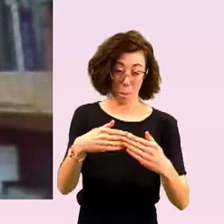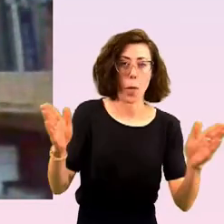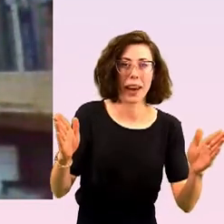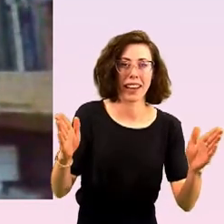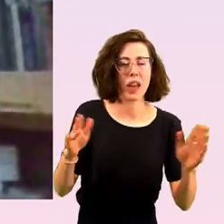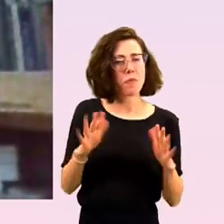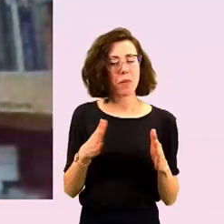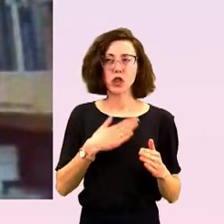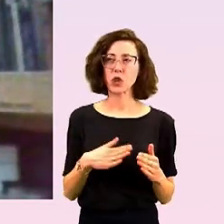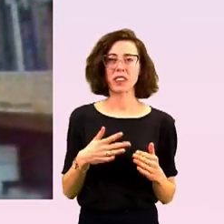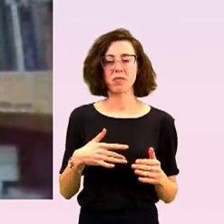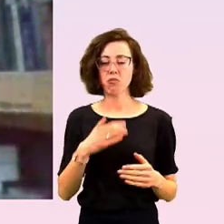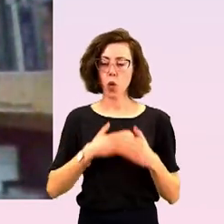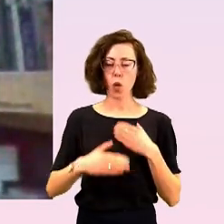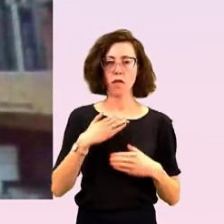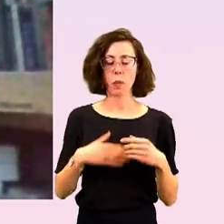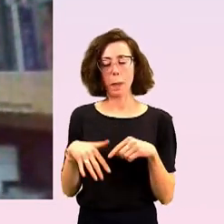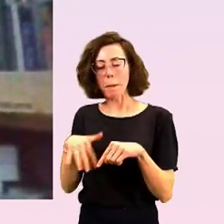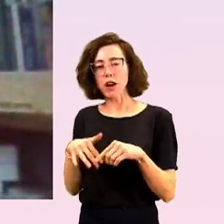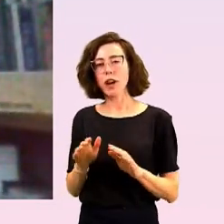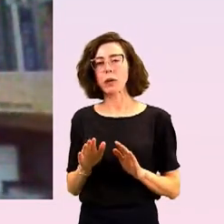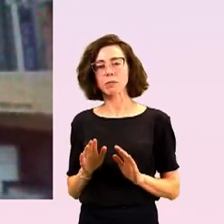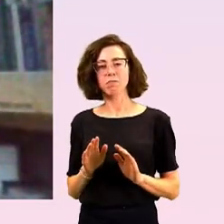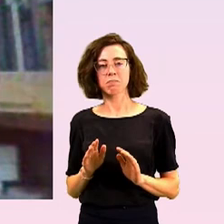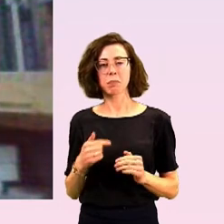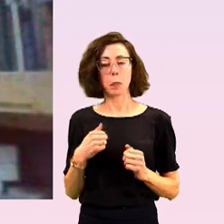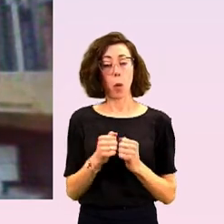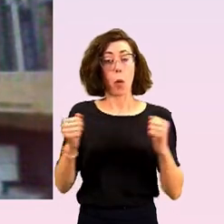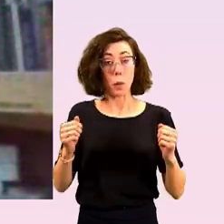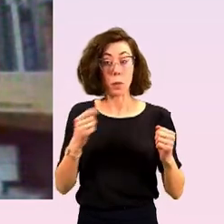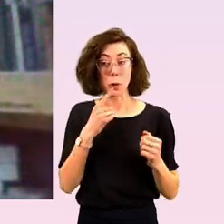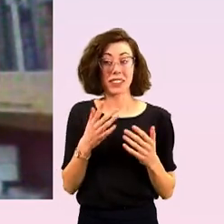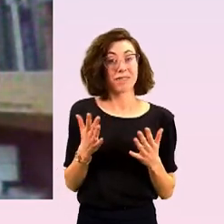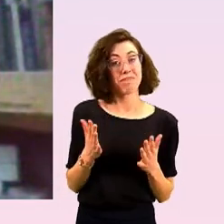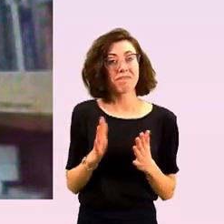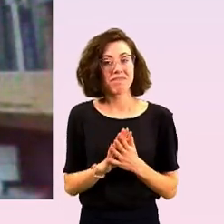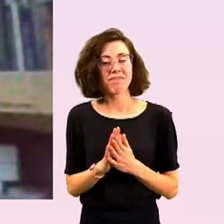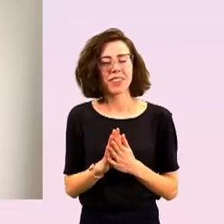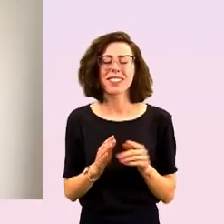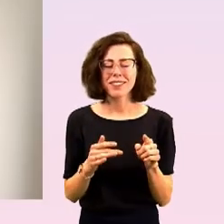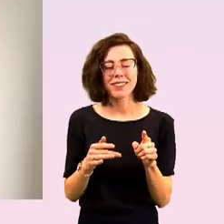background kind of way. It provides a very safe space for us as LGBT people. That is a hugely important point, actually.